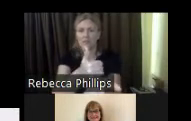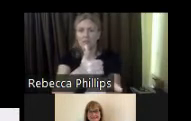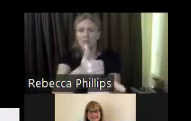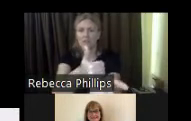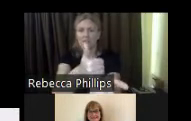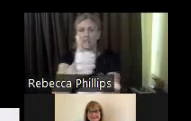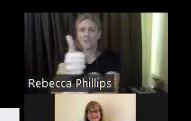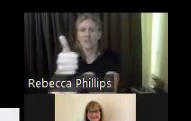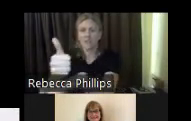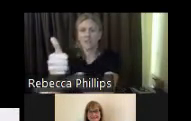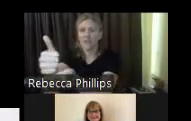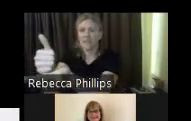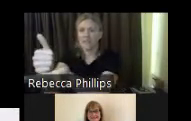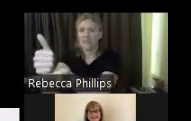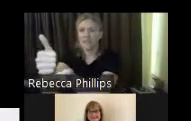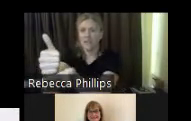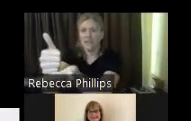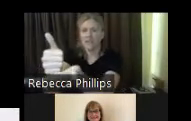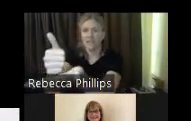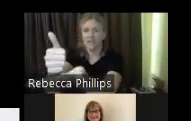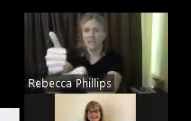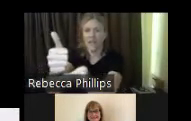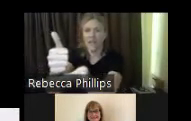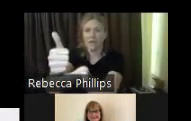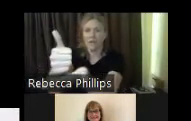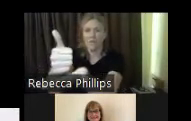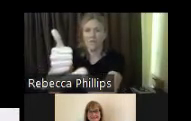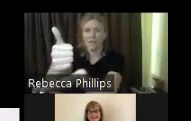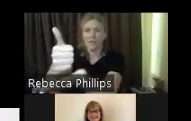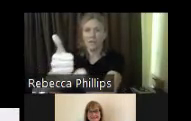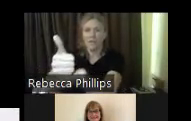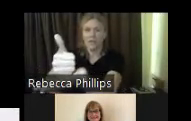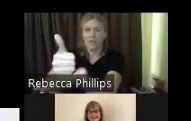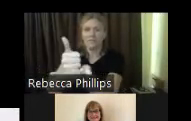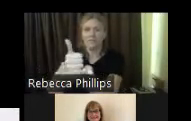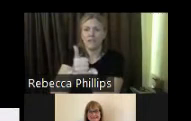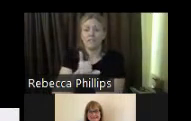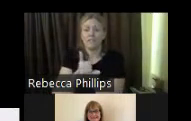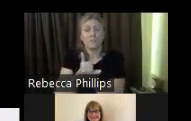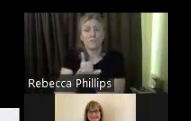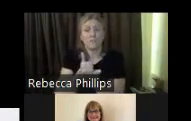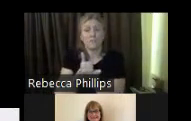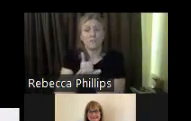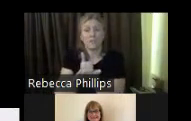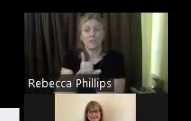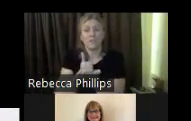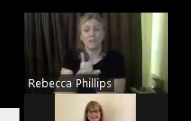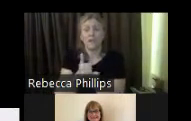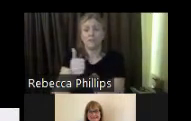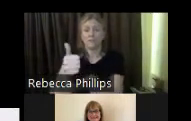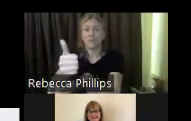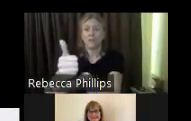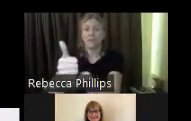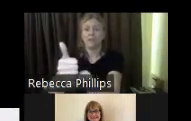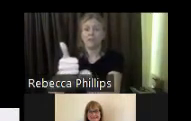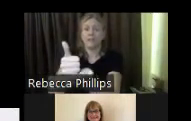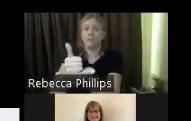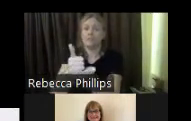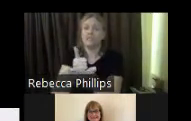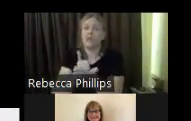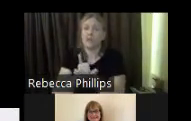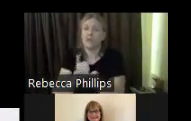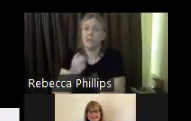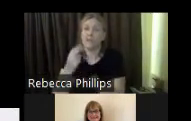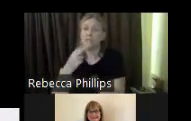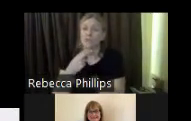help, you're taking your thumb hand and it's on your flat palm and you're bringing it towards you. So if you need help, and like you